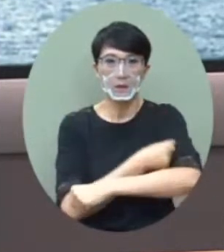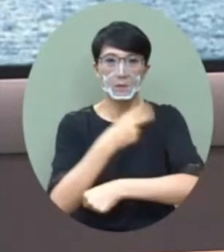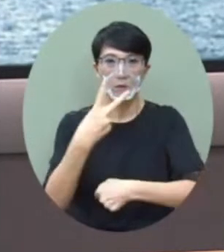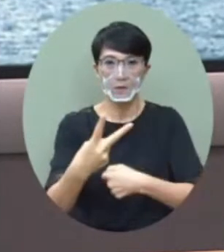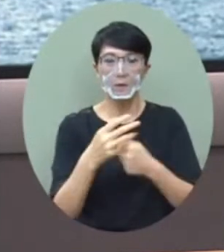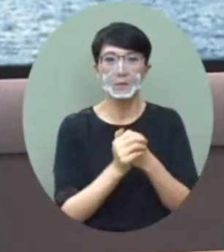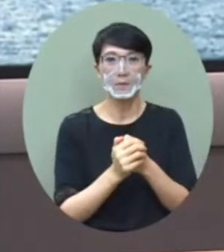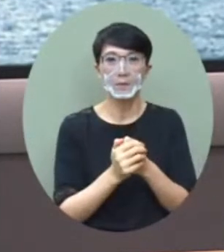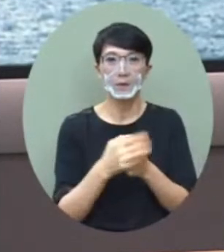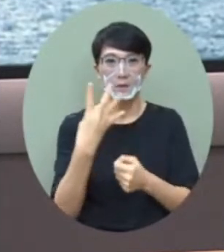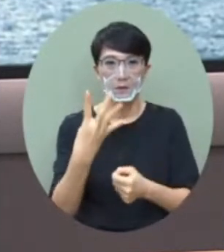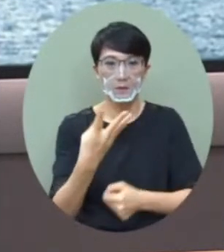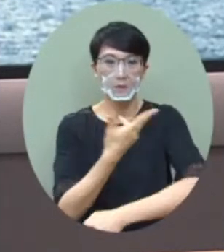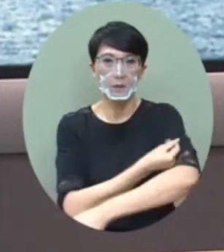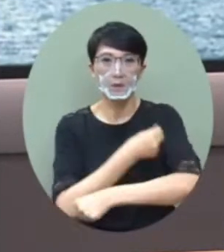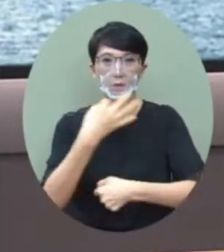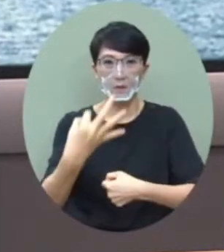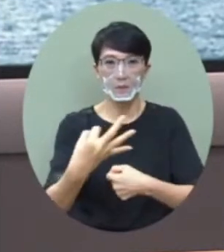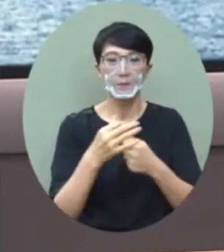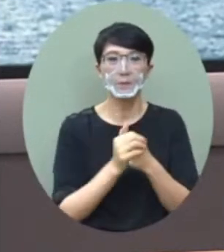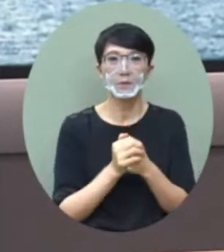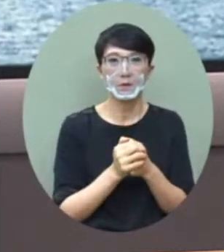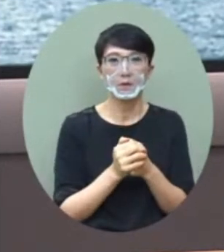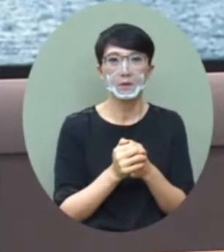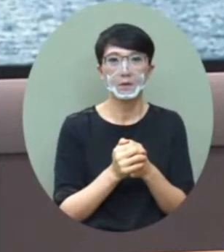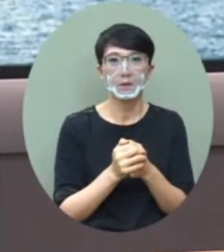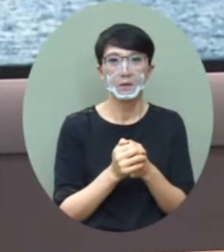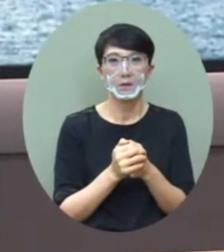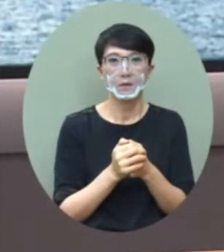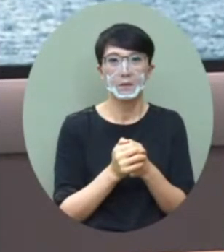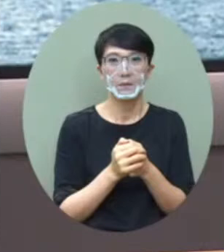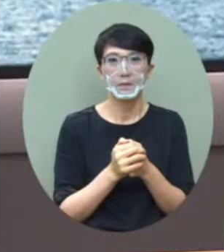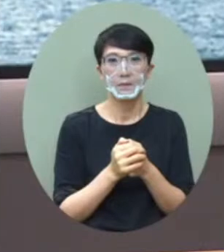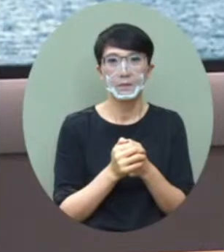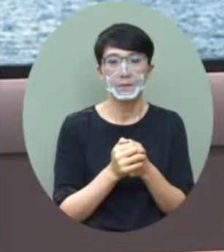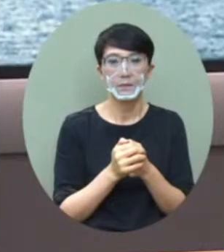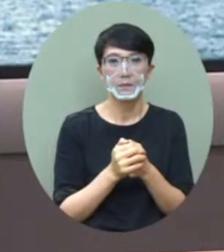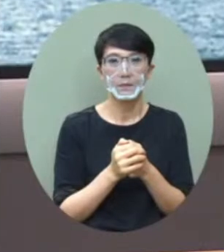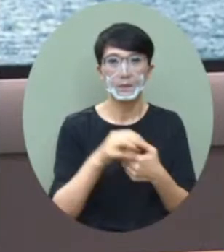21 received 2 doses, 4 received 3 doses.